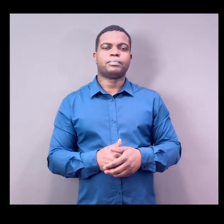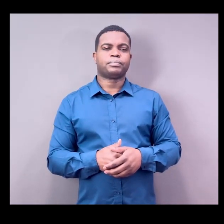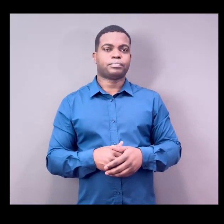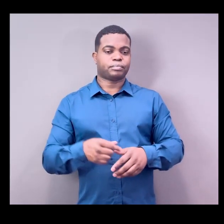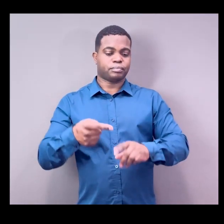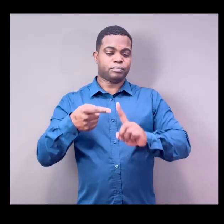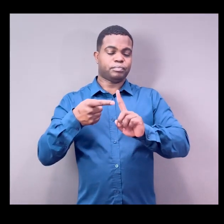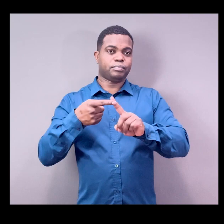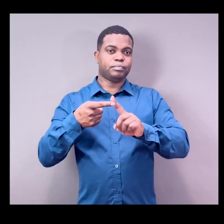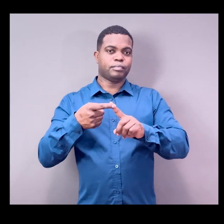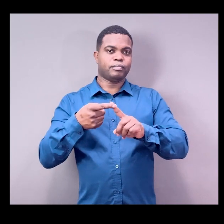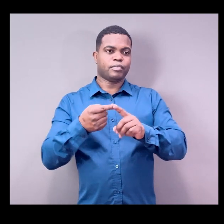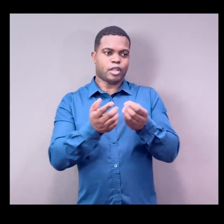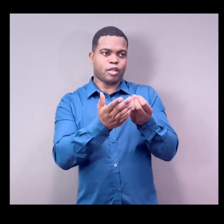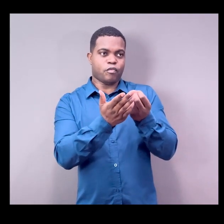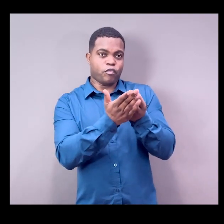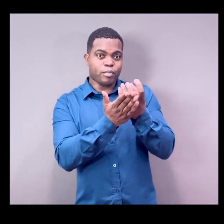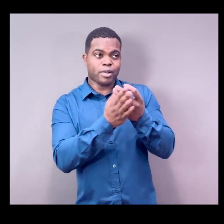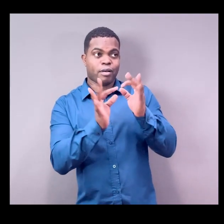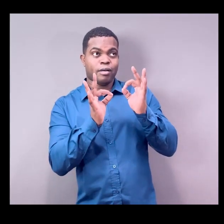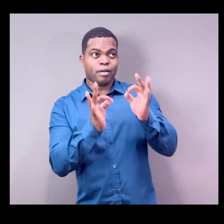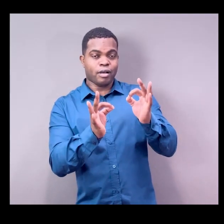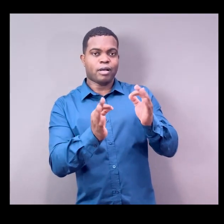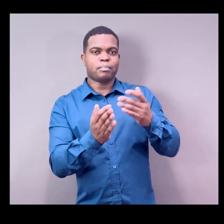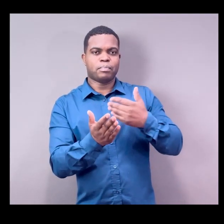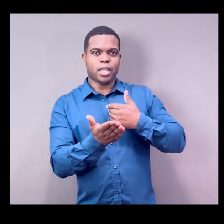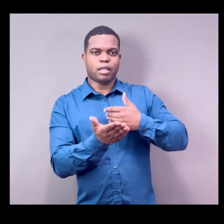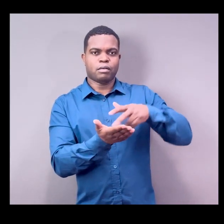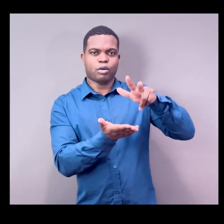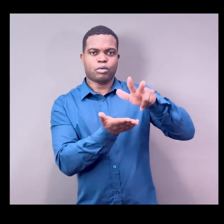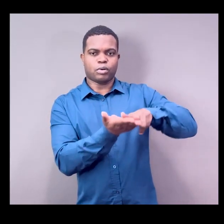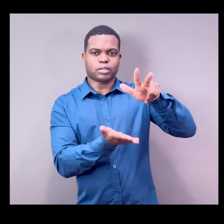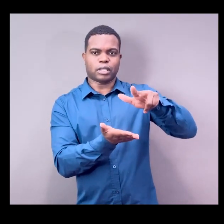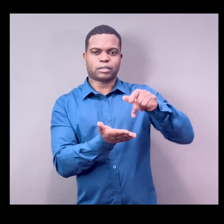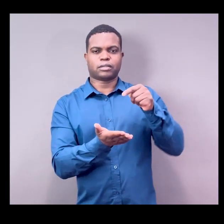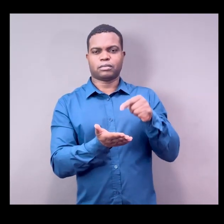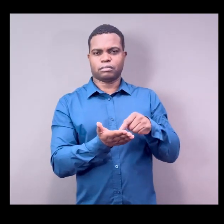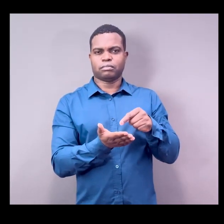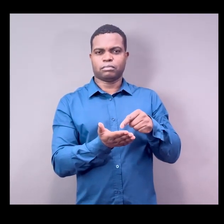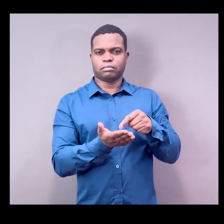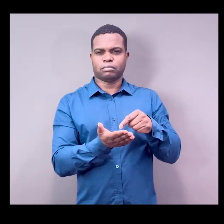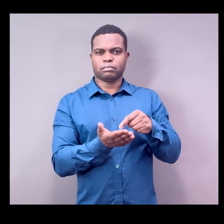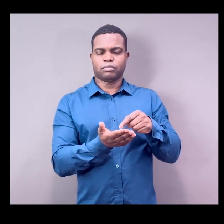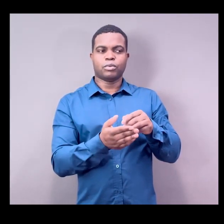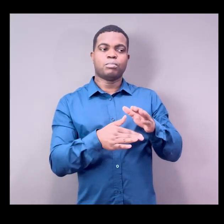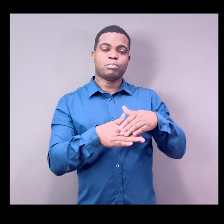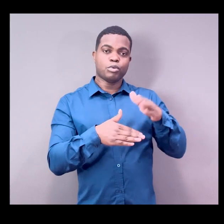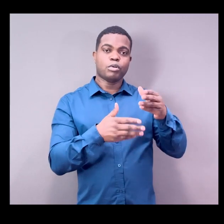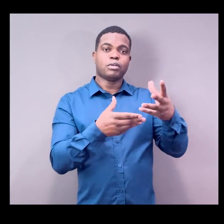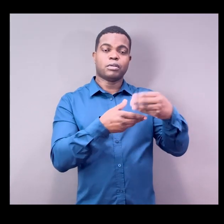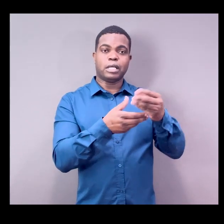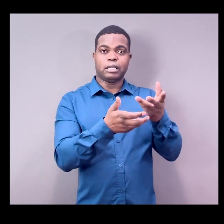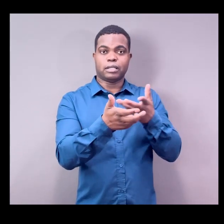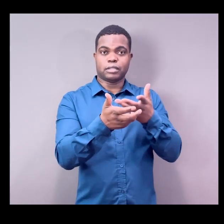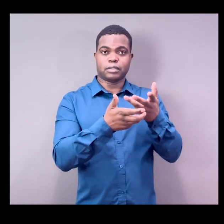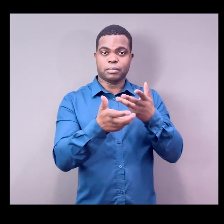One is informed consent. Ensure that your stakeholders are fully informed about the engagement process.